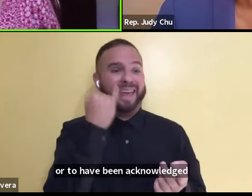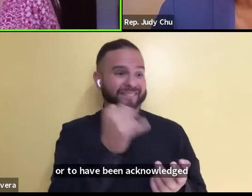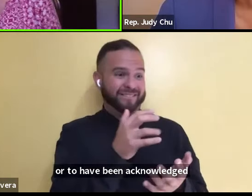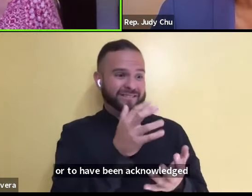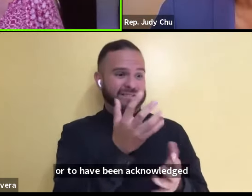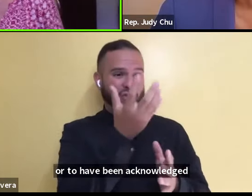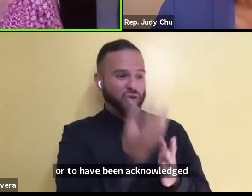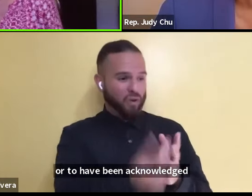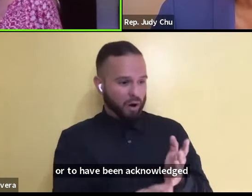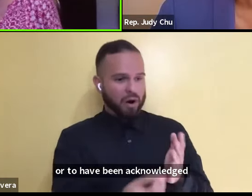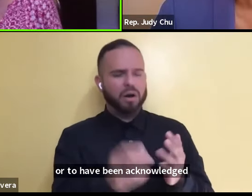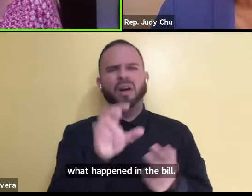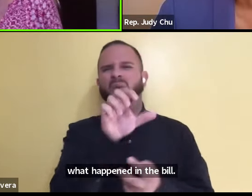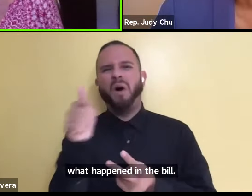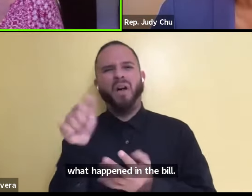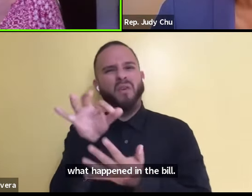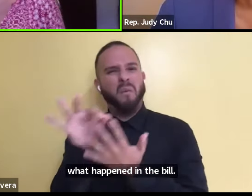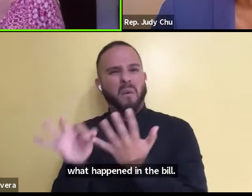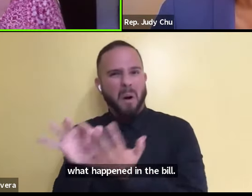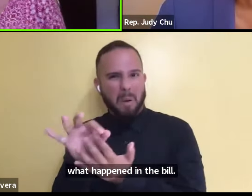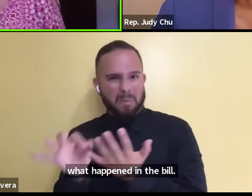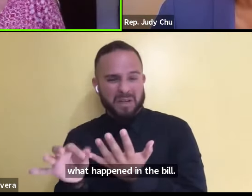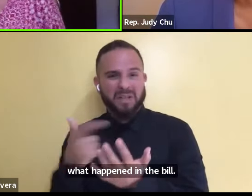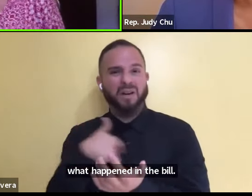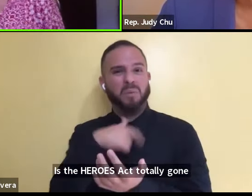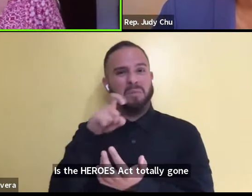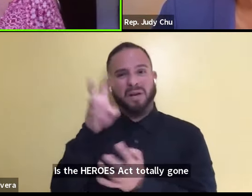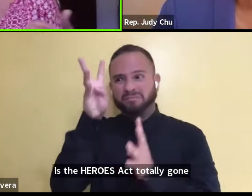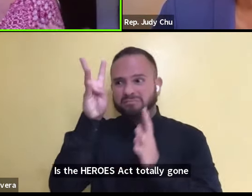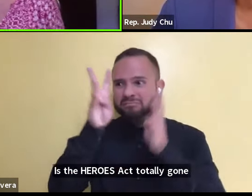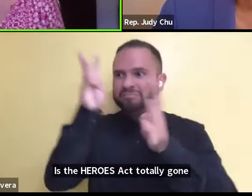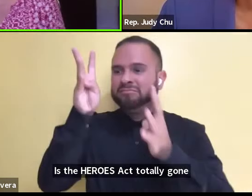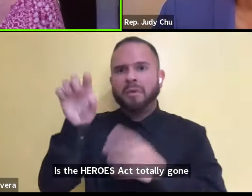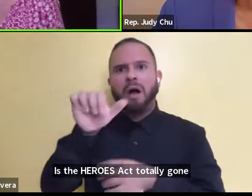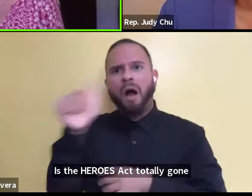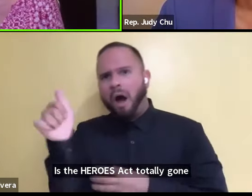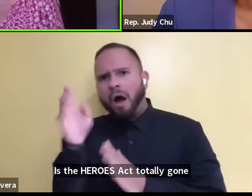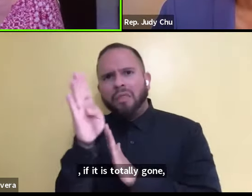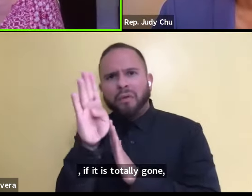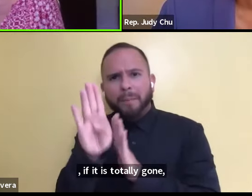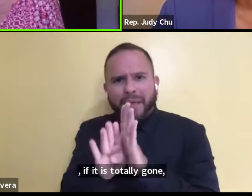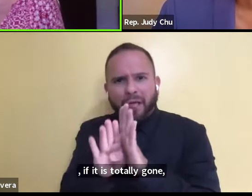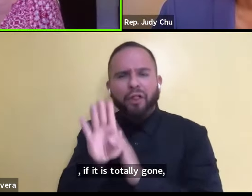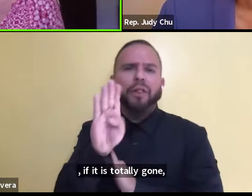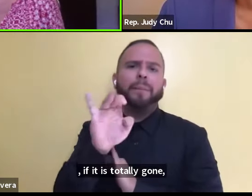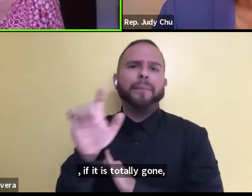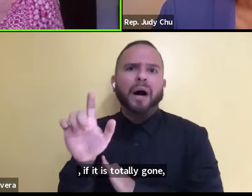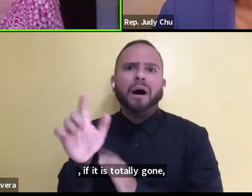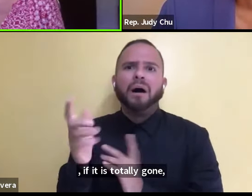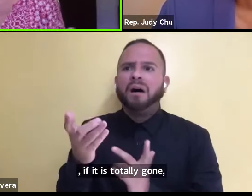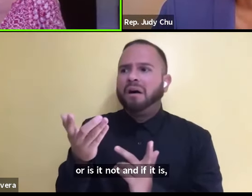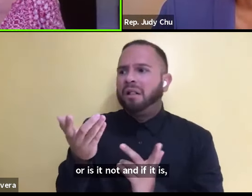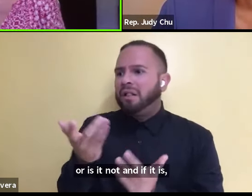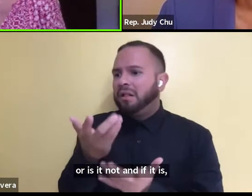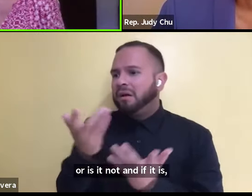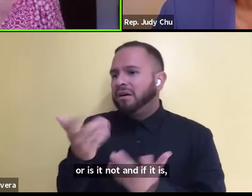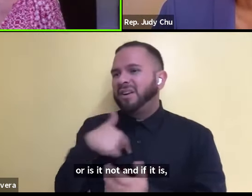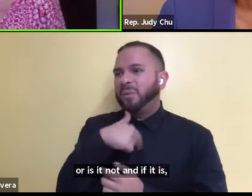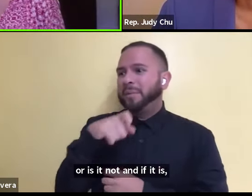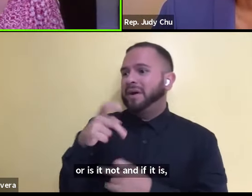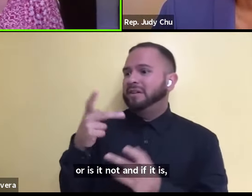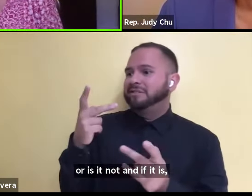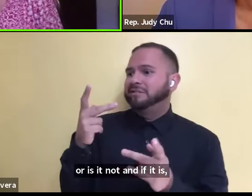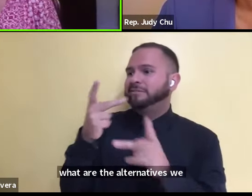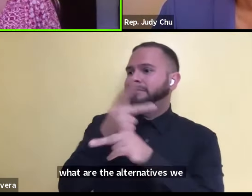can try to, is it a separate bill that we have to create? Is there a way for us to be able to find a way